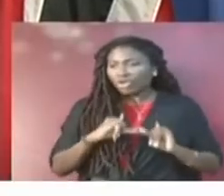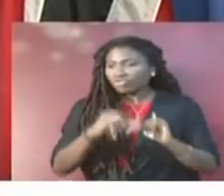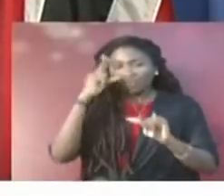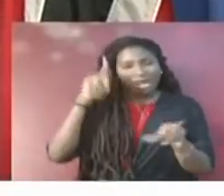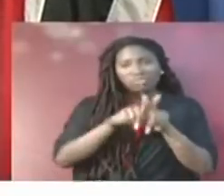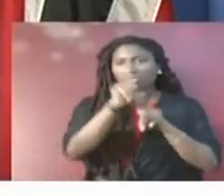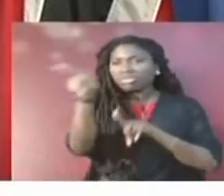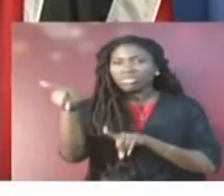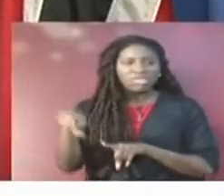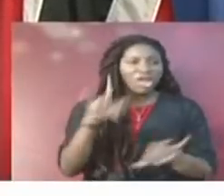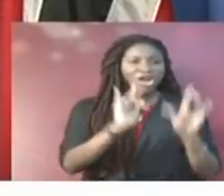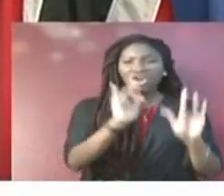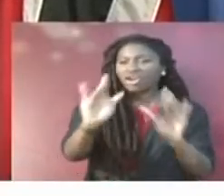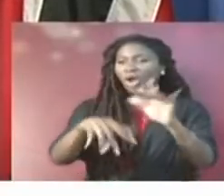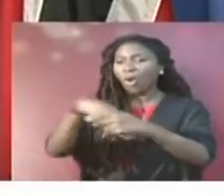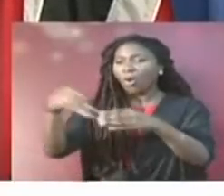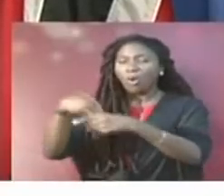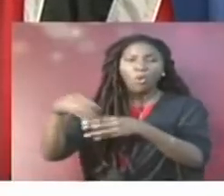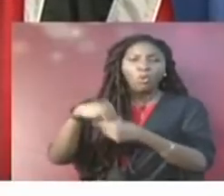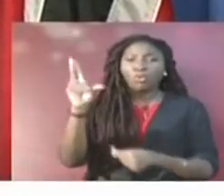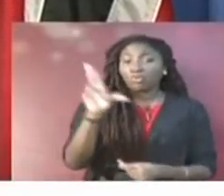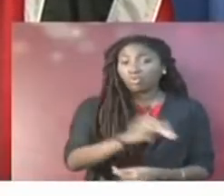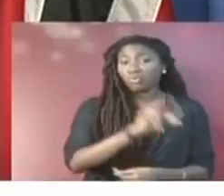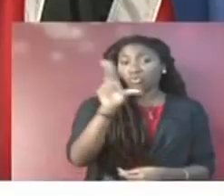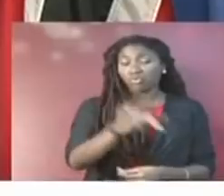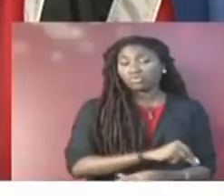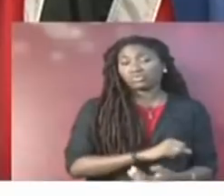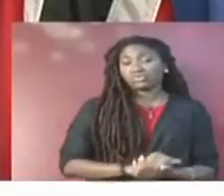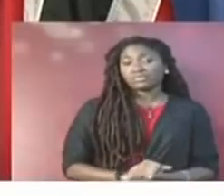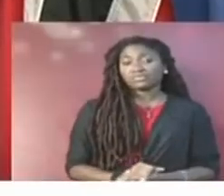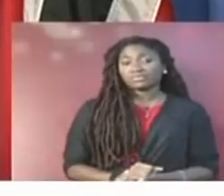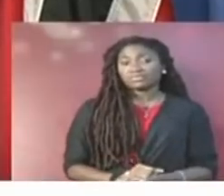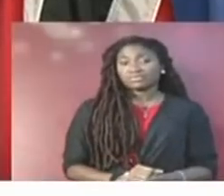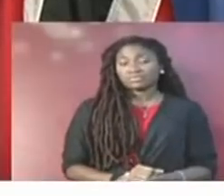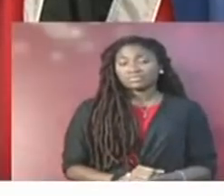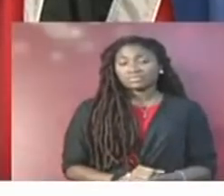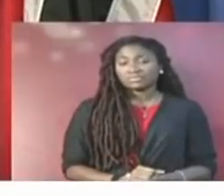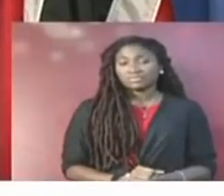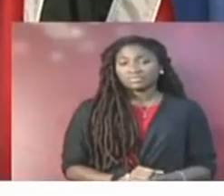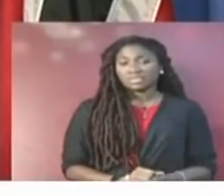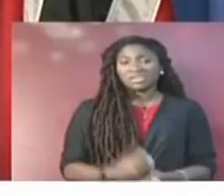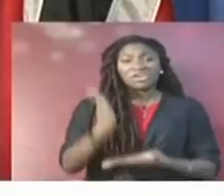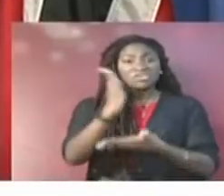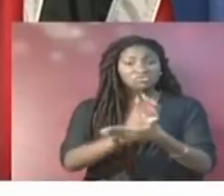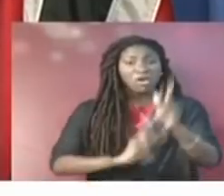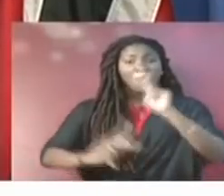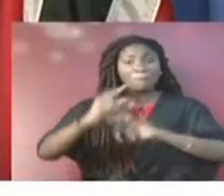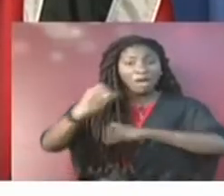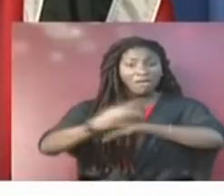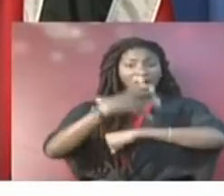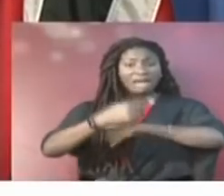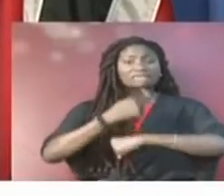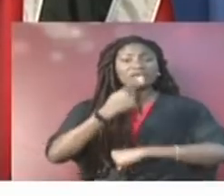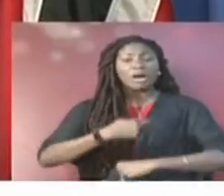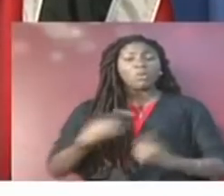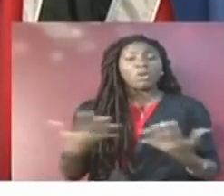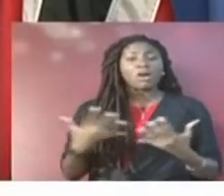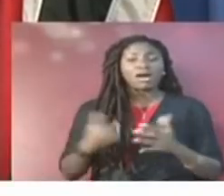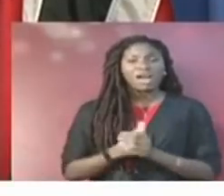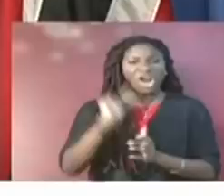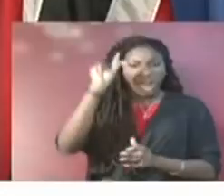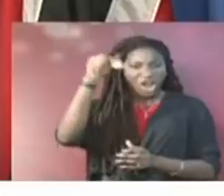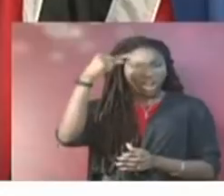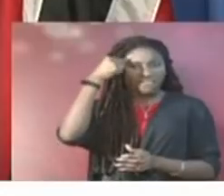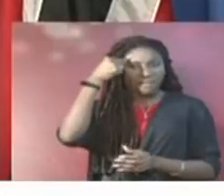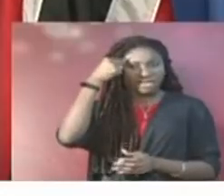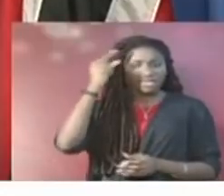get published as options. One of the options that I saw was one that says that the government shouldn't